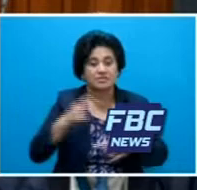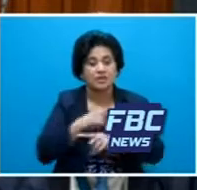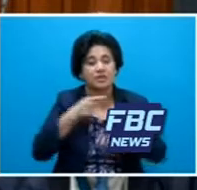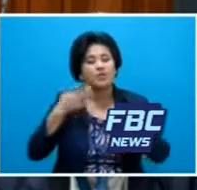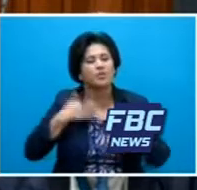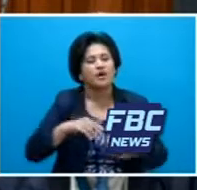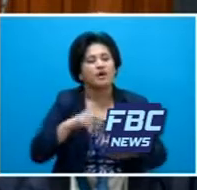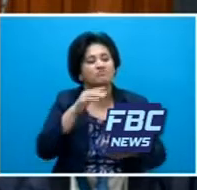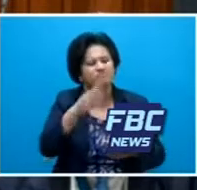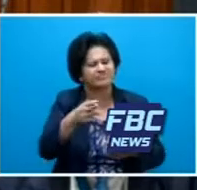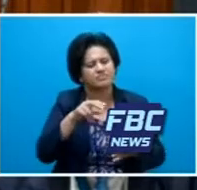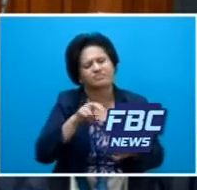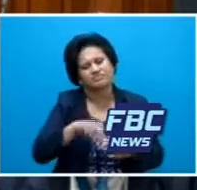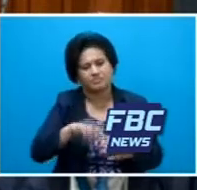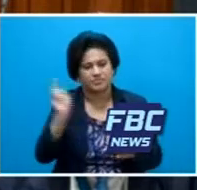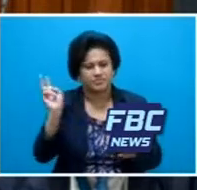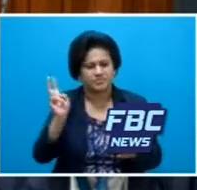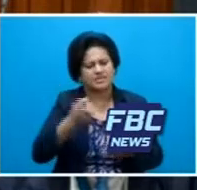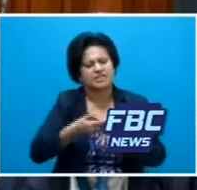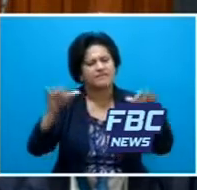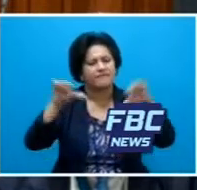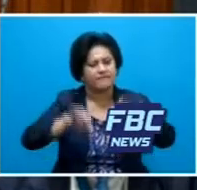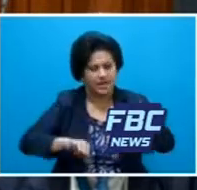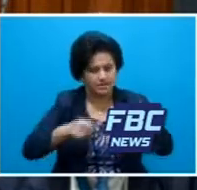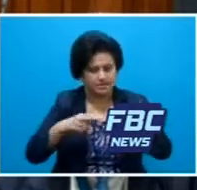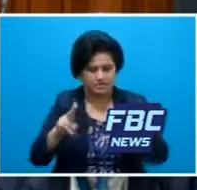has lost the plot. He has failed the people.